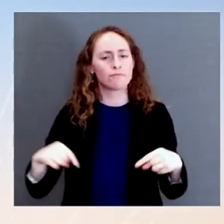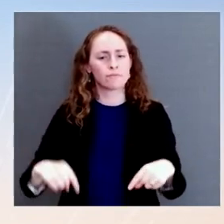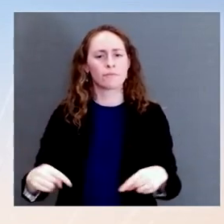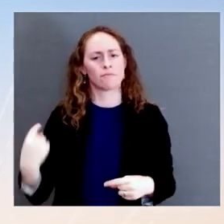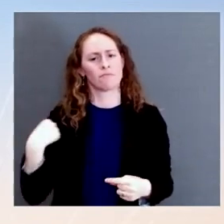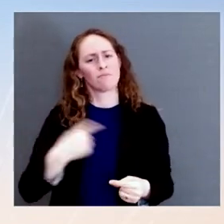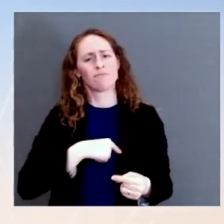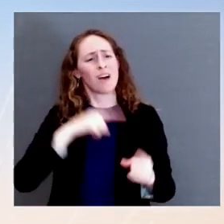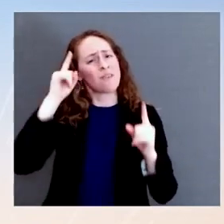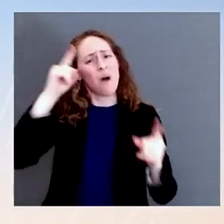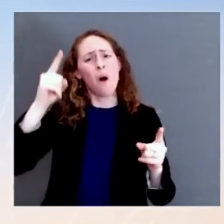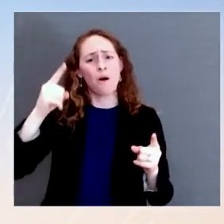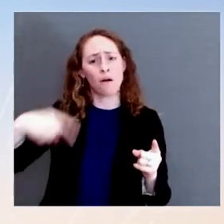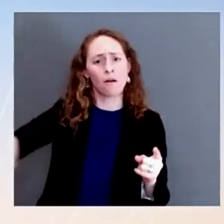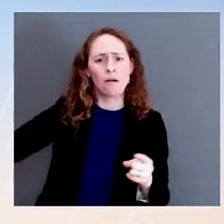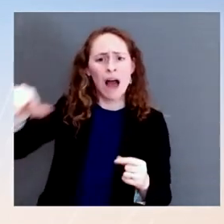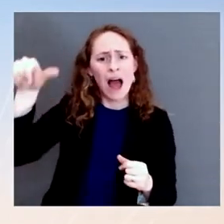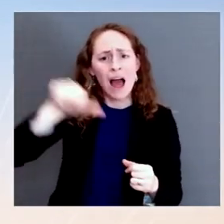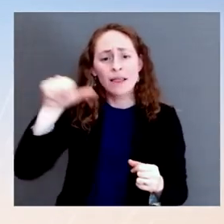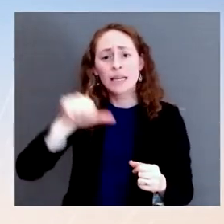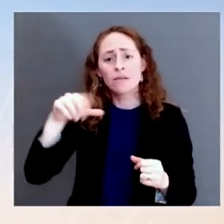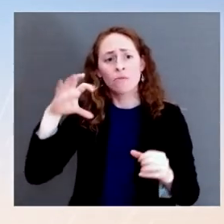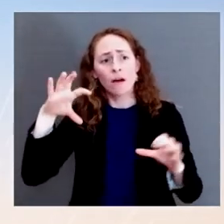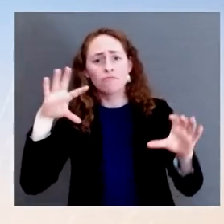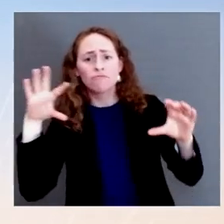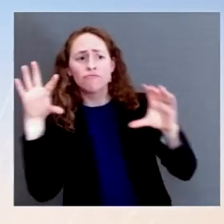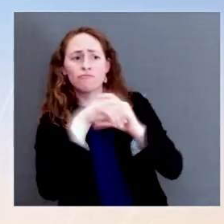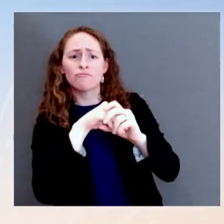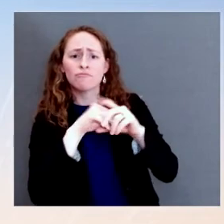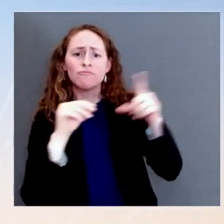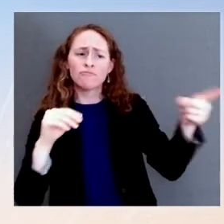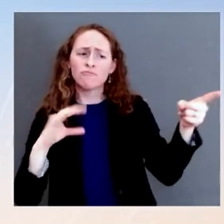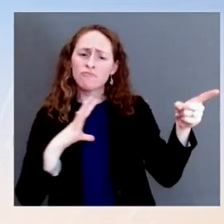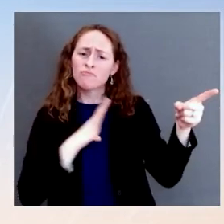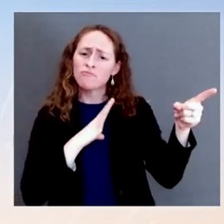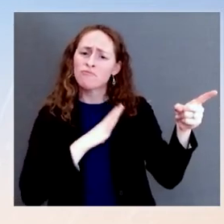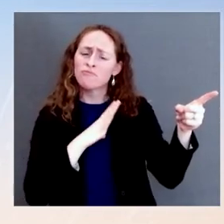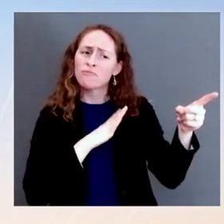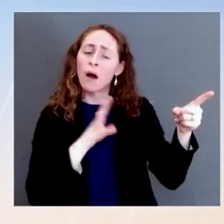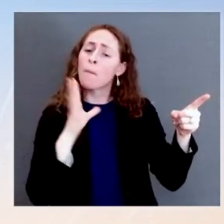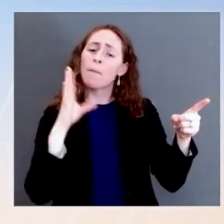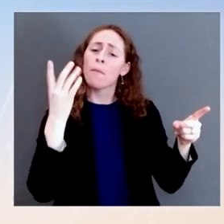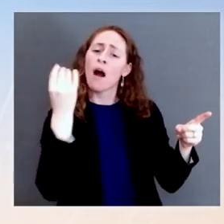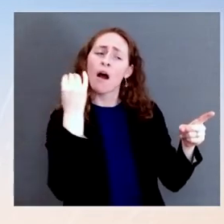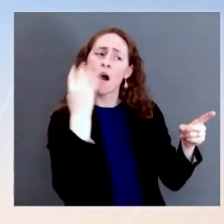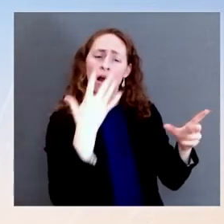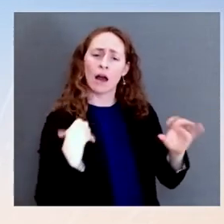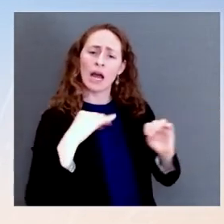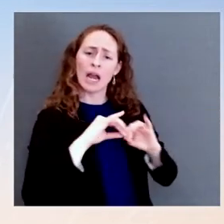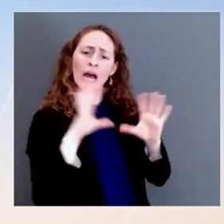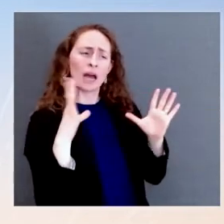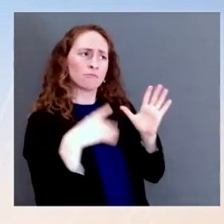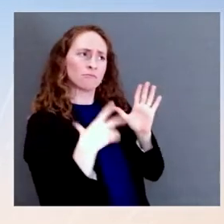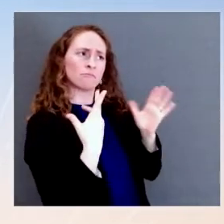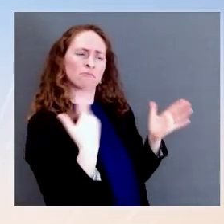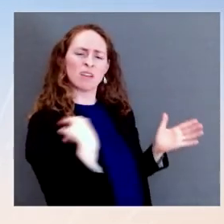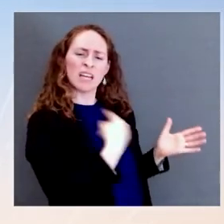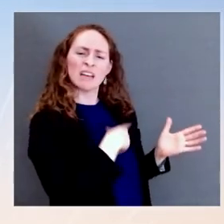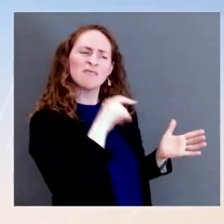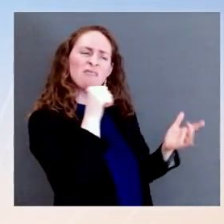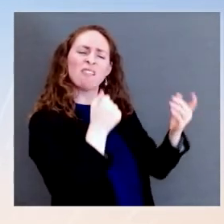delegation sends that message. That does not mean, I think this was your question, just to come back to it, that that is the end of